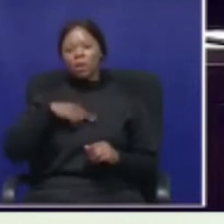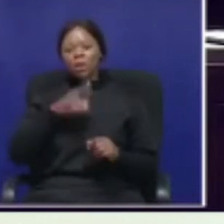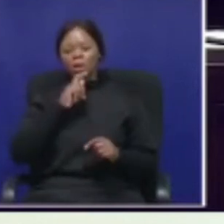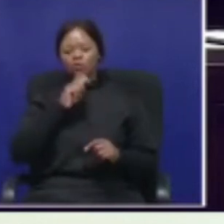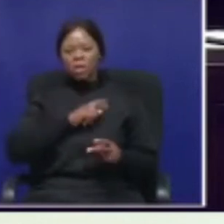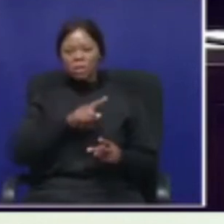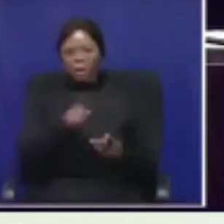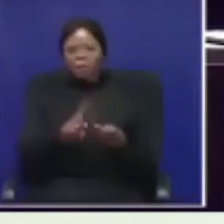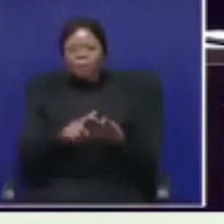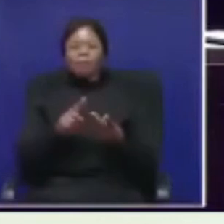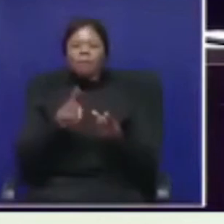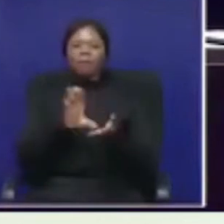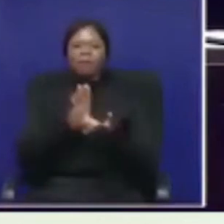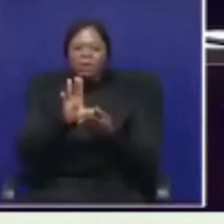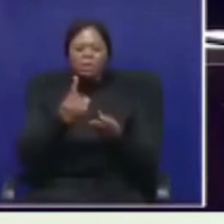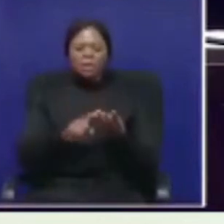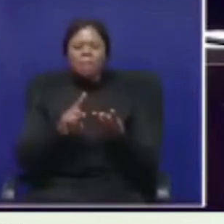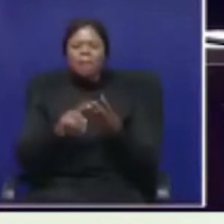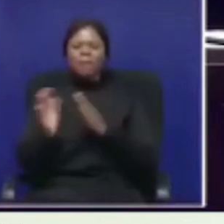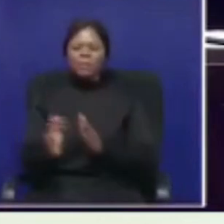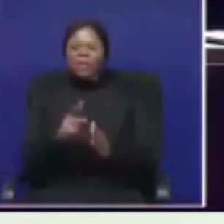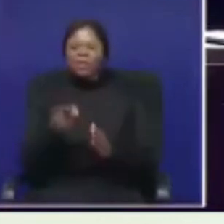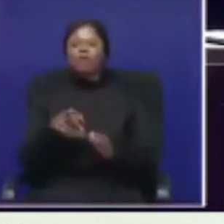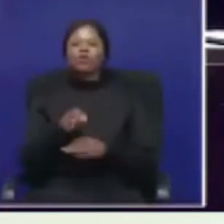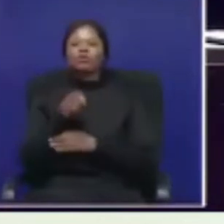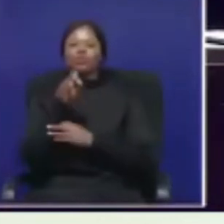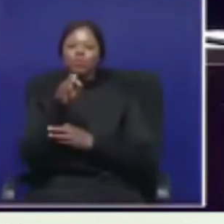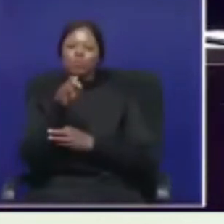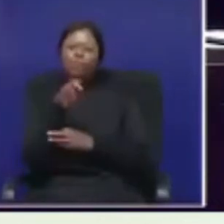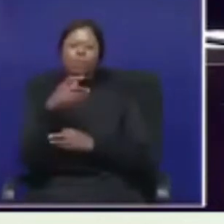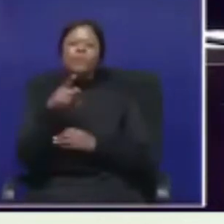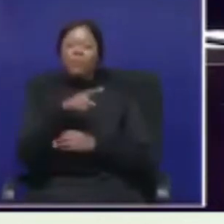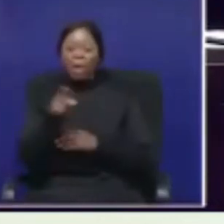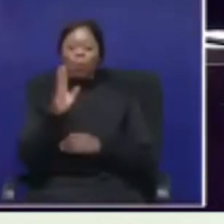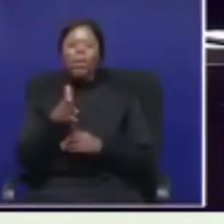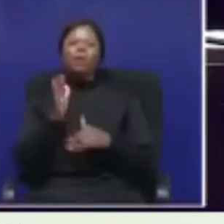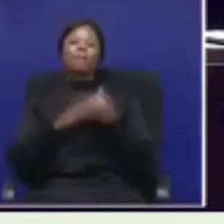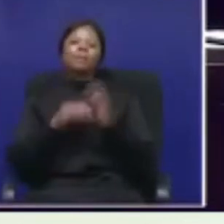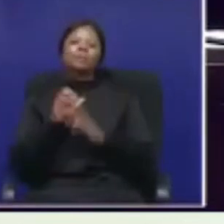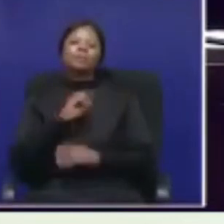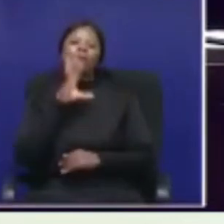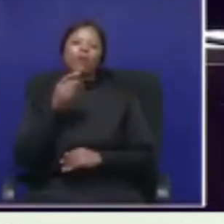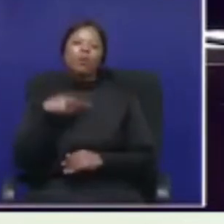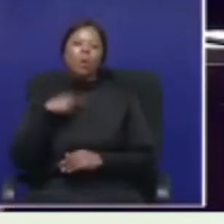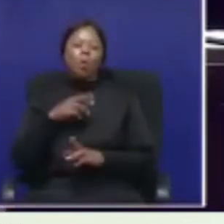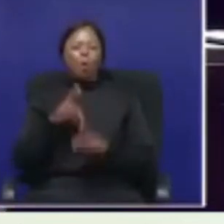prepare them for the economy of tomorrow, they will build the South Africa that we all dream of. Thank you.